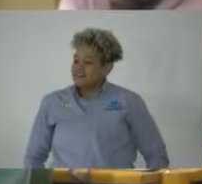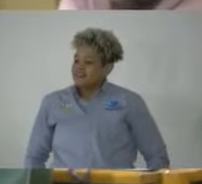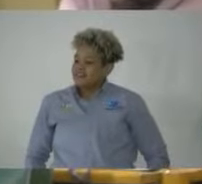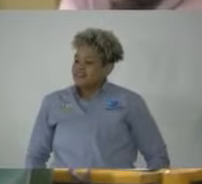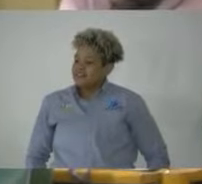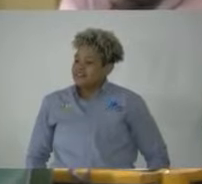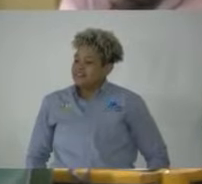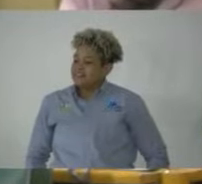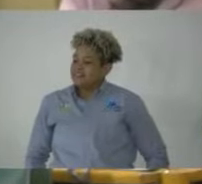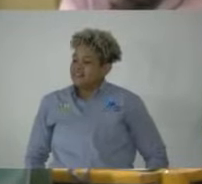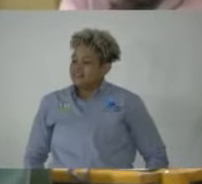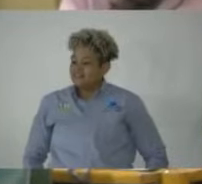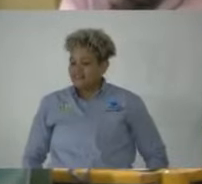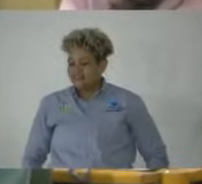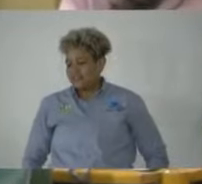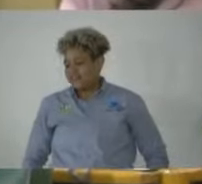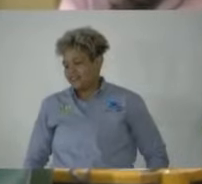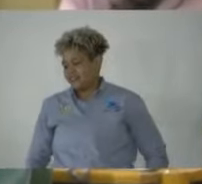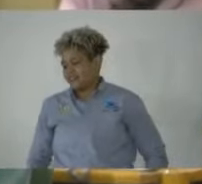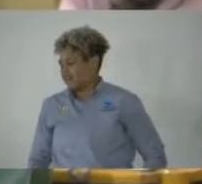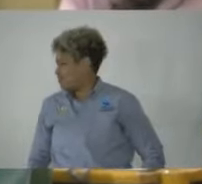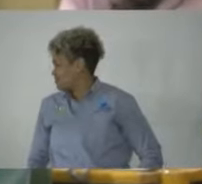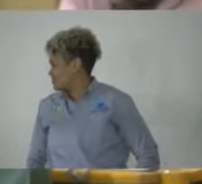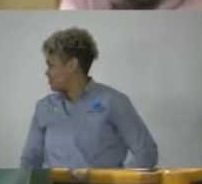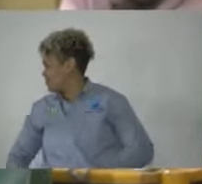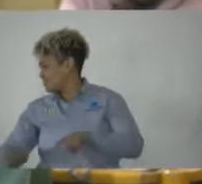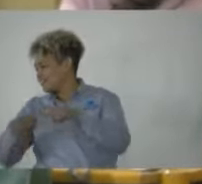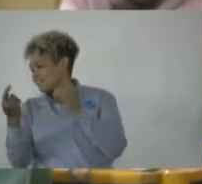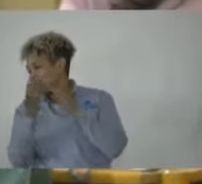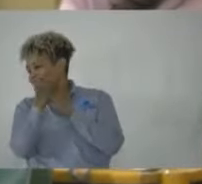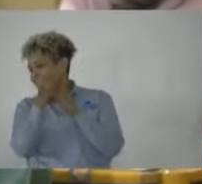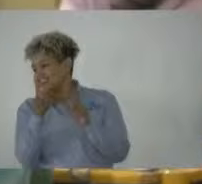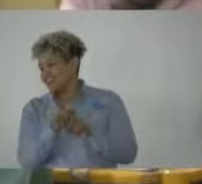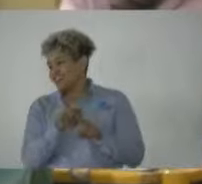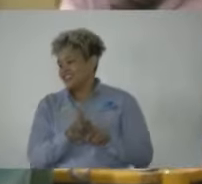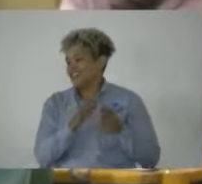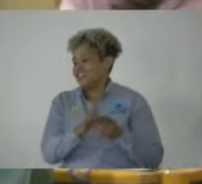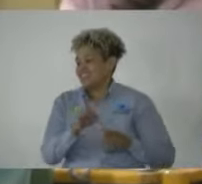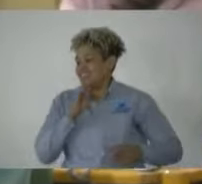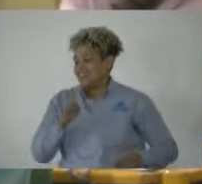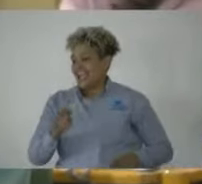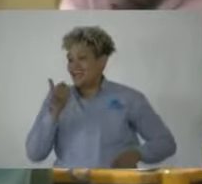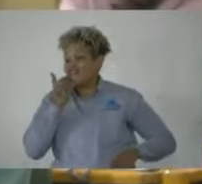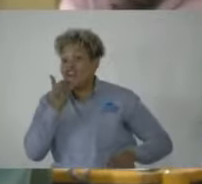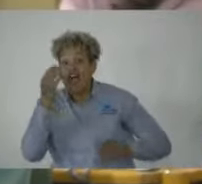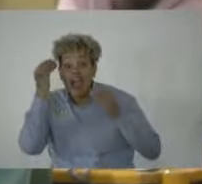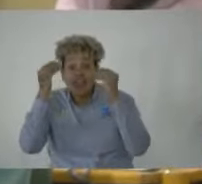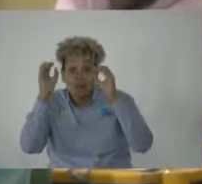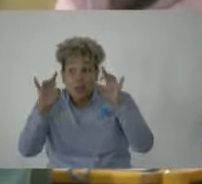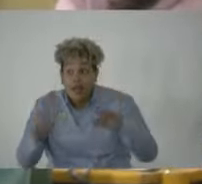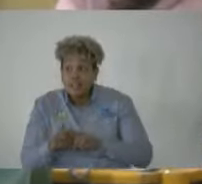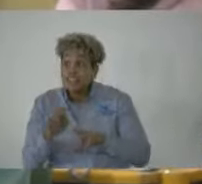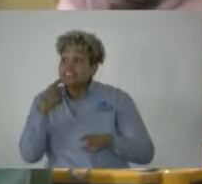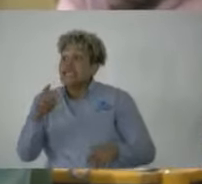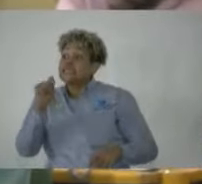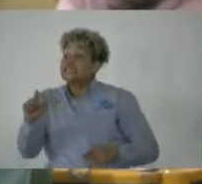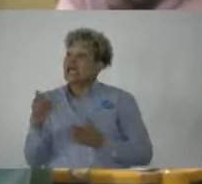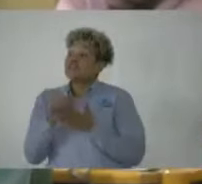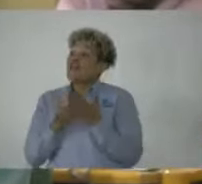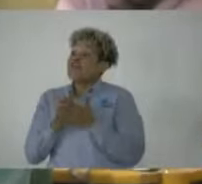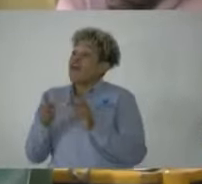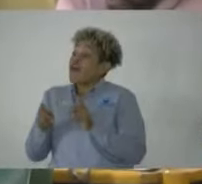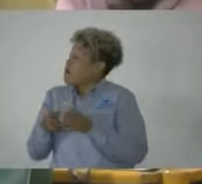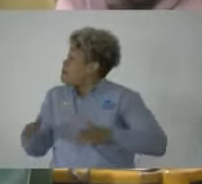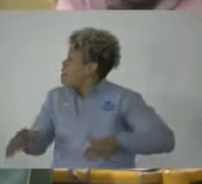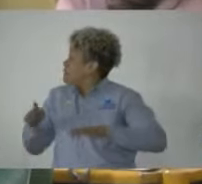Madam Speaker, the opposition leader ludicrously and misleadingly states that tax revenue of the